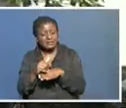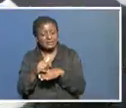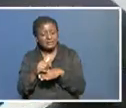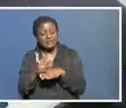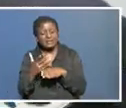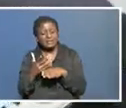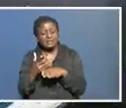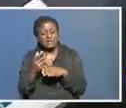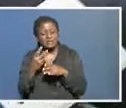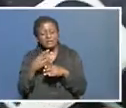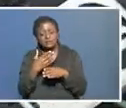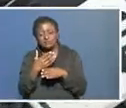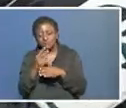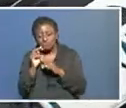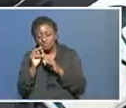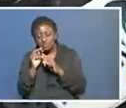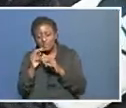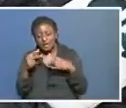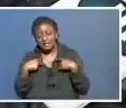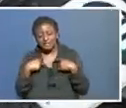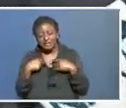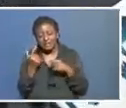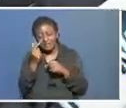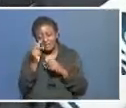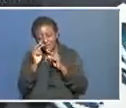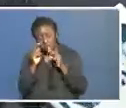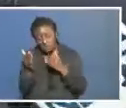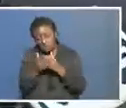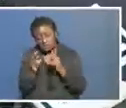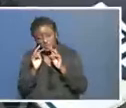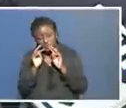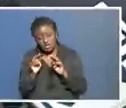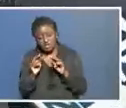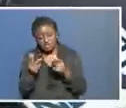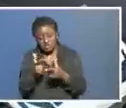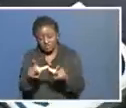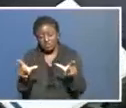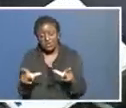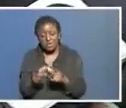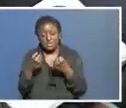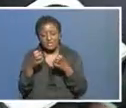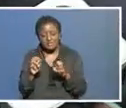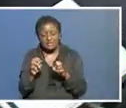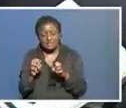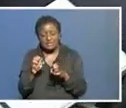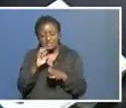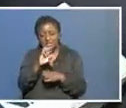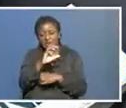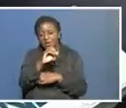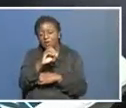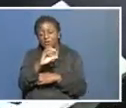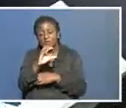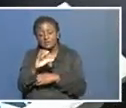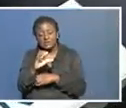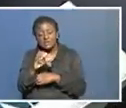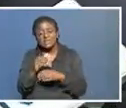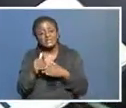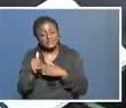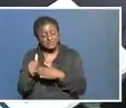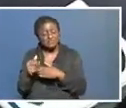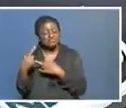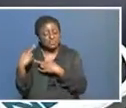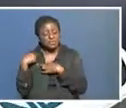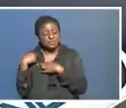events. As it stands right now, the EOC leads the charge to determine which